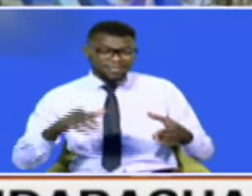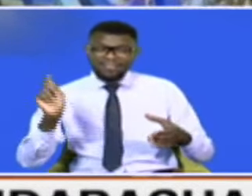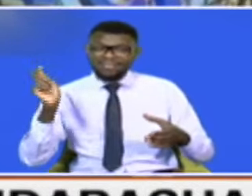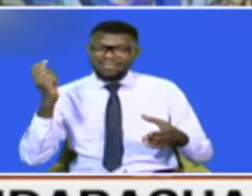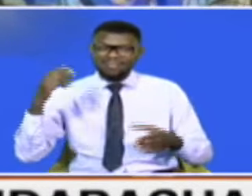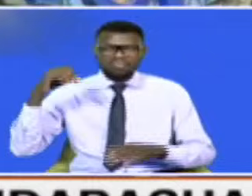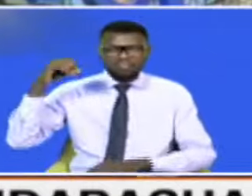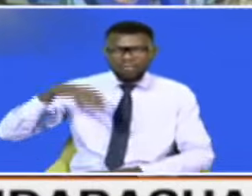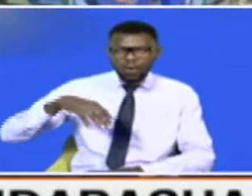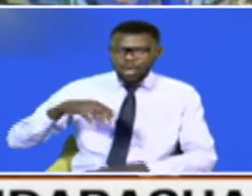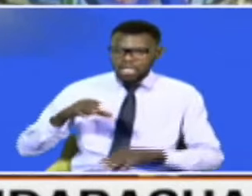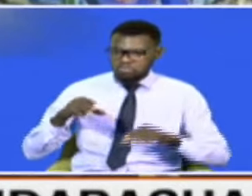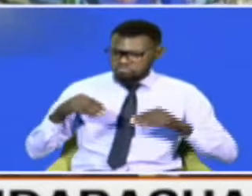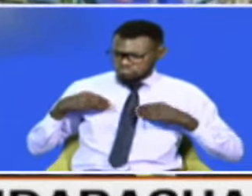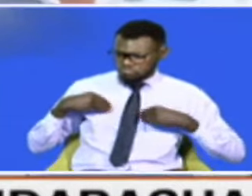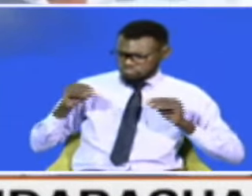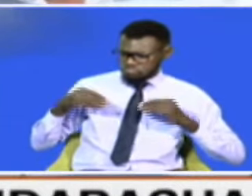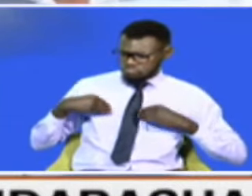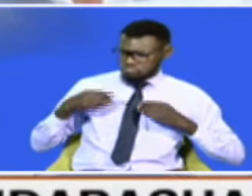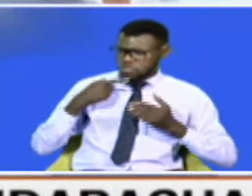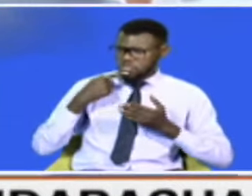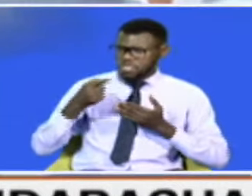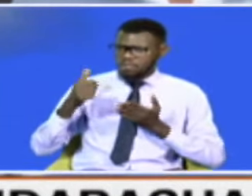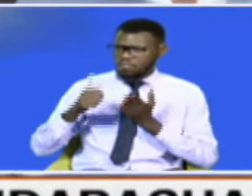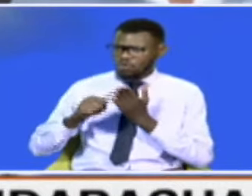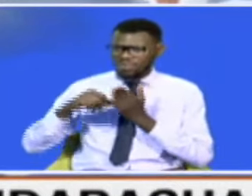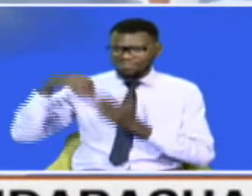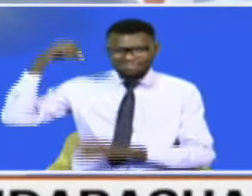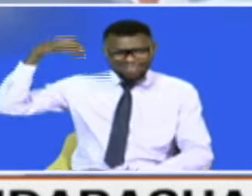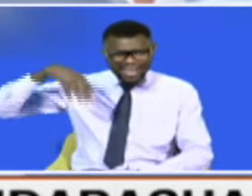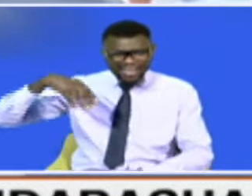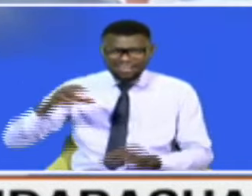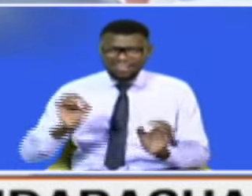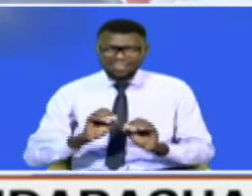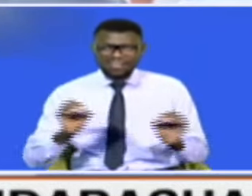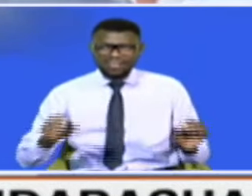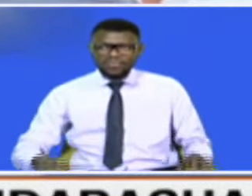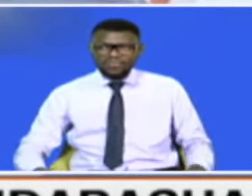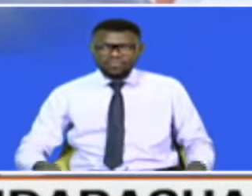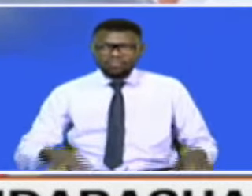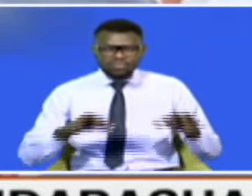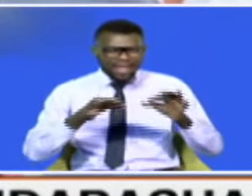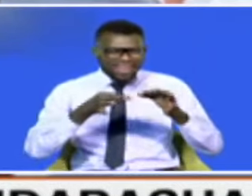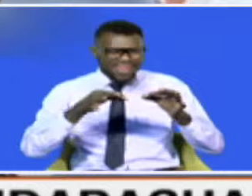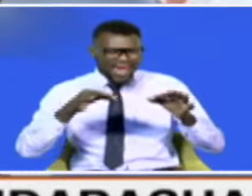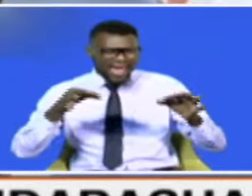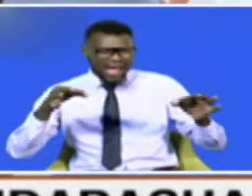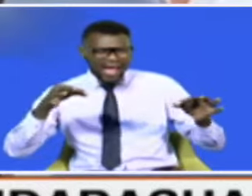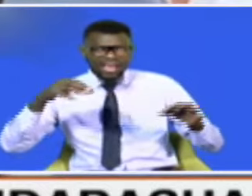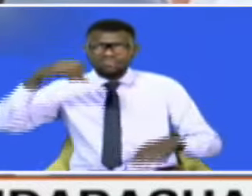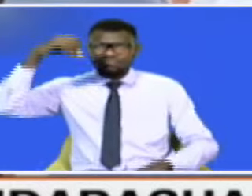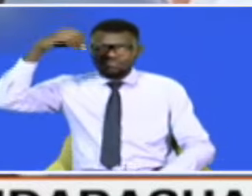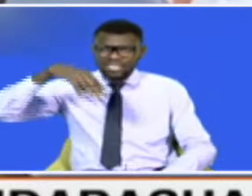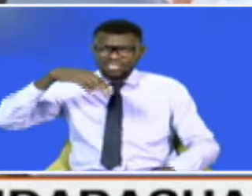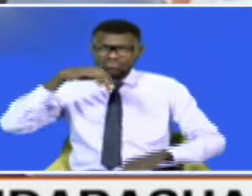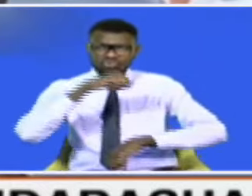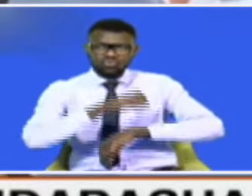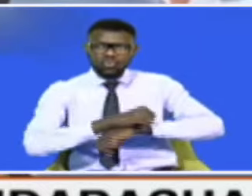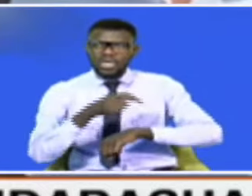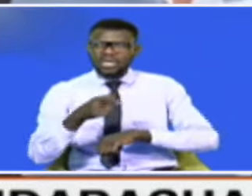Power ikijitenga na mkasa huo. The line supplying the school is a low voltage line from our Mwiga